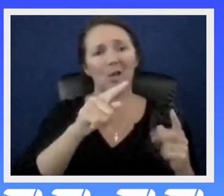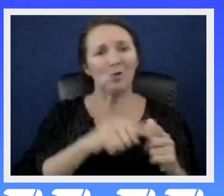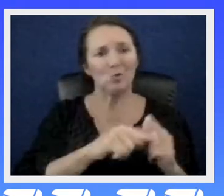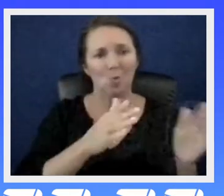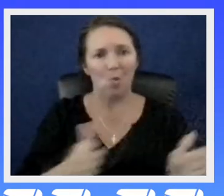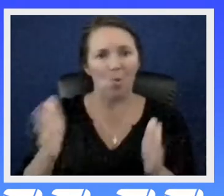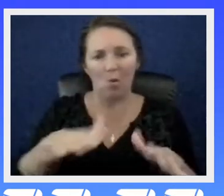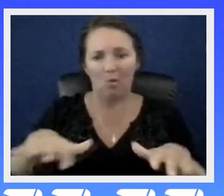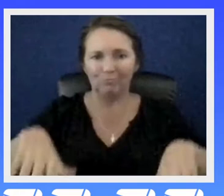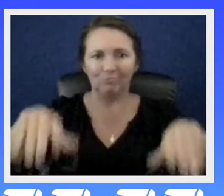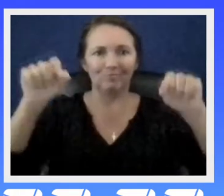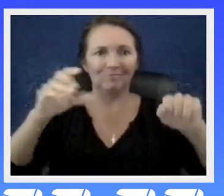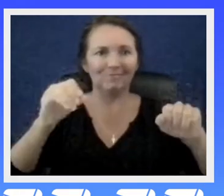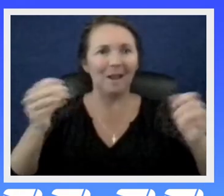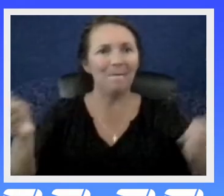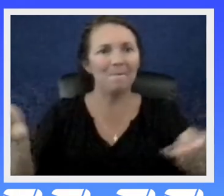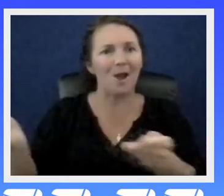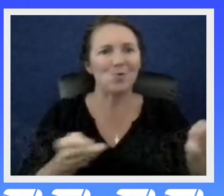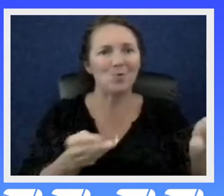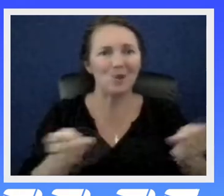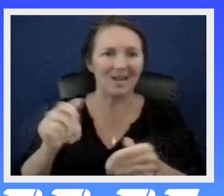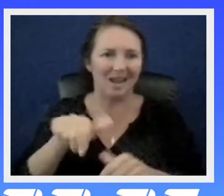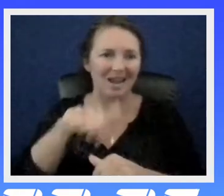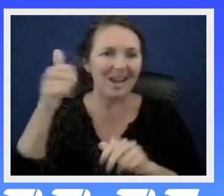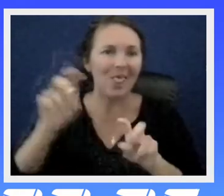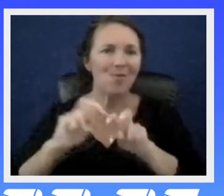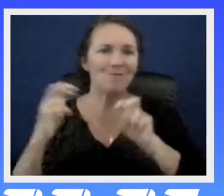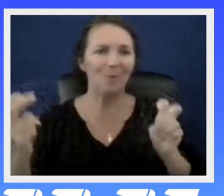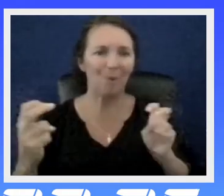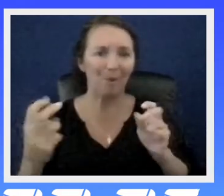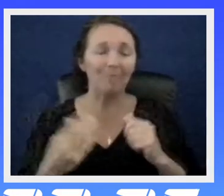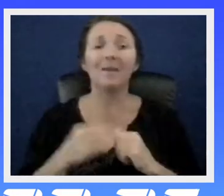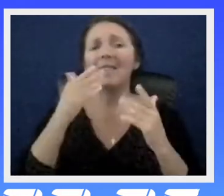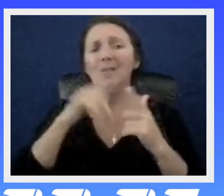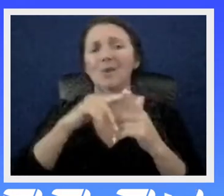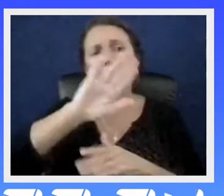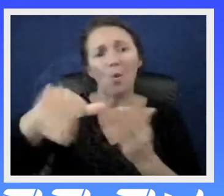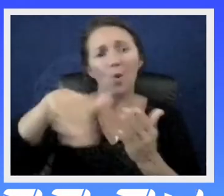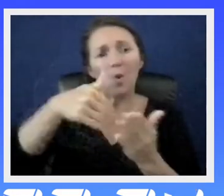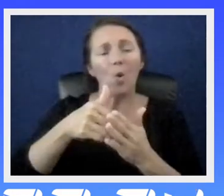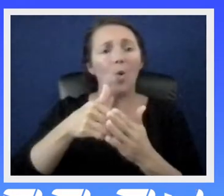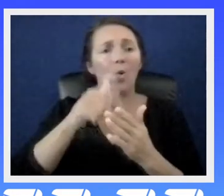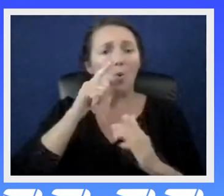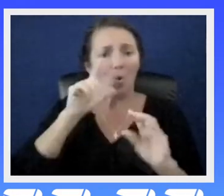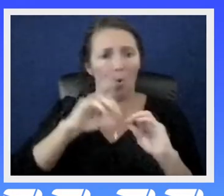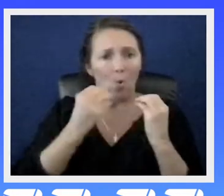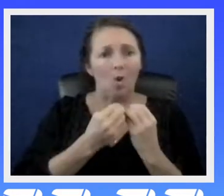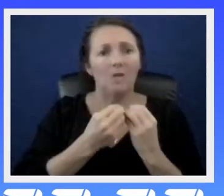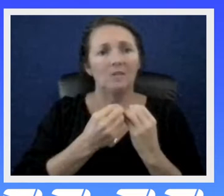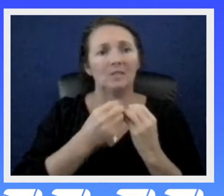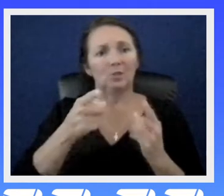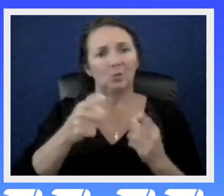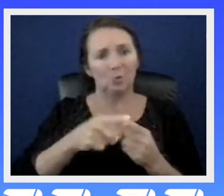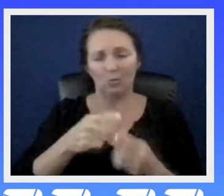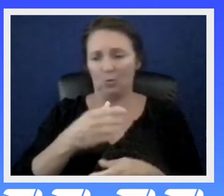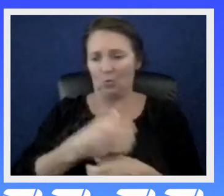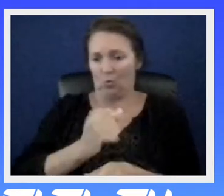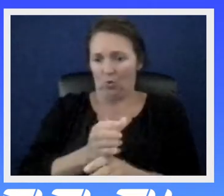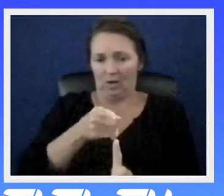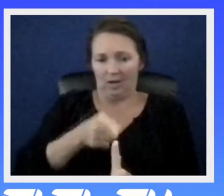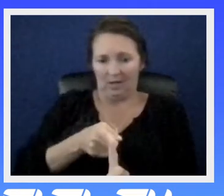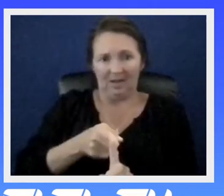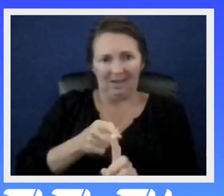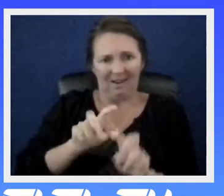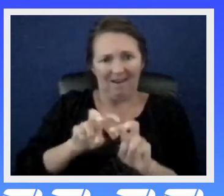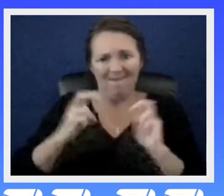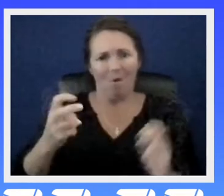this again, another forum. And thank you to all of the organizers for just creating not only this forum, but